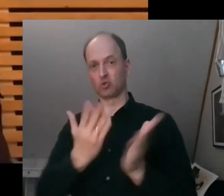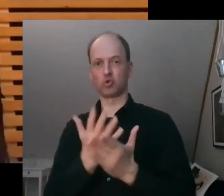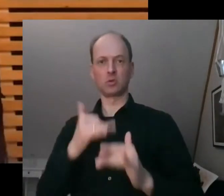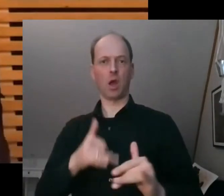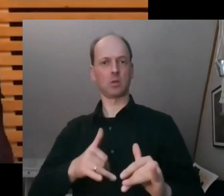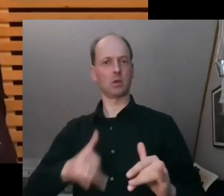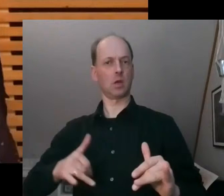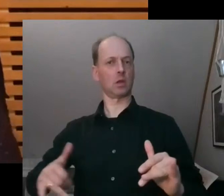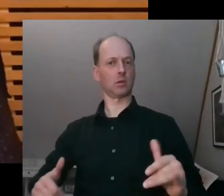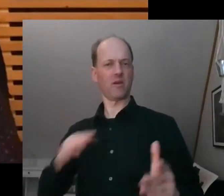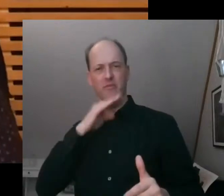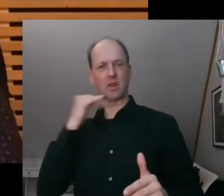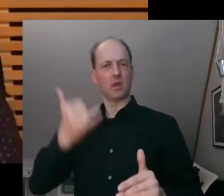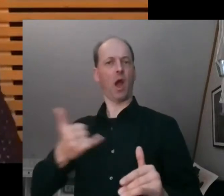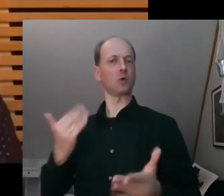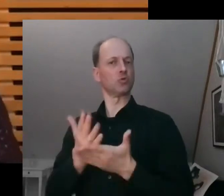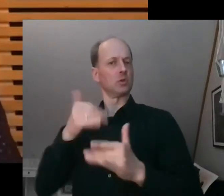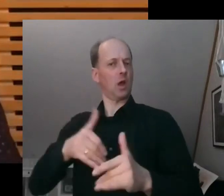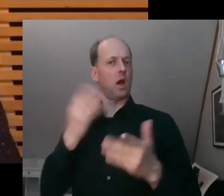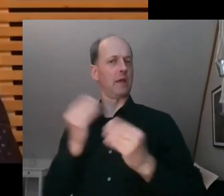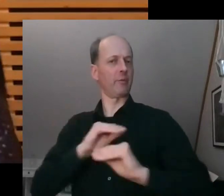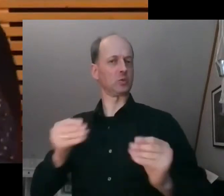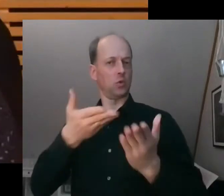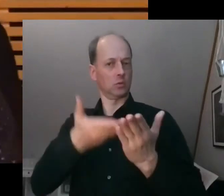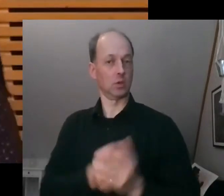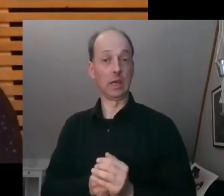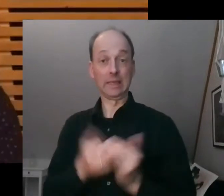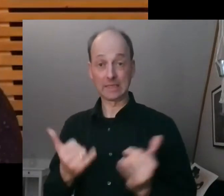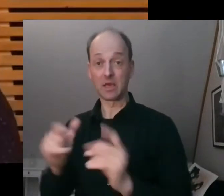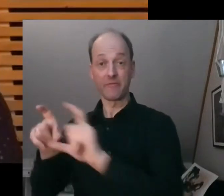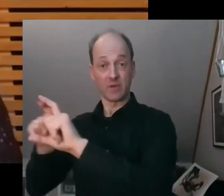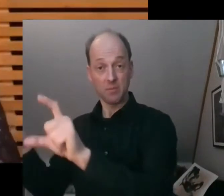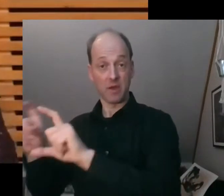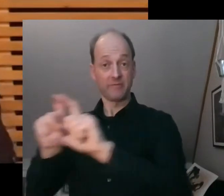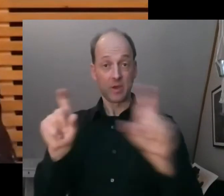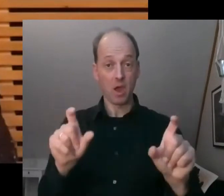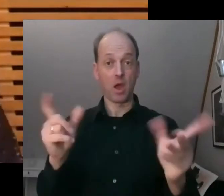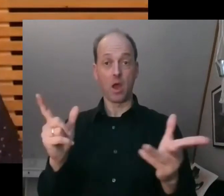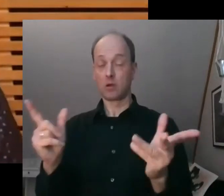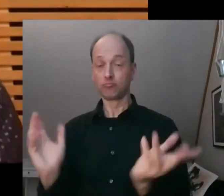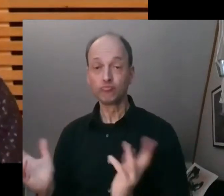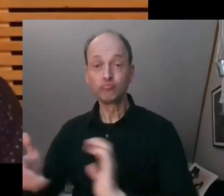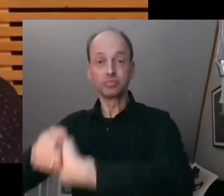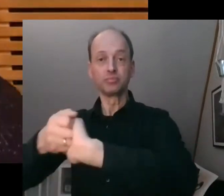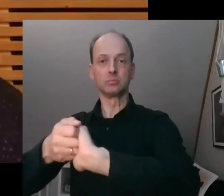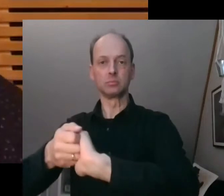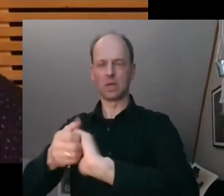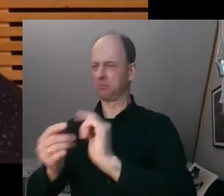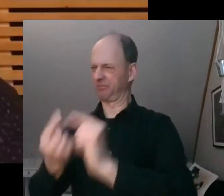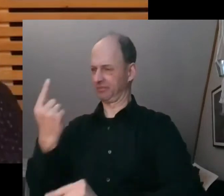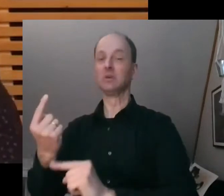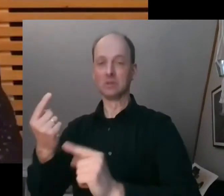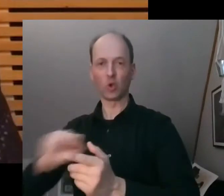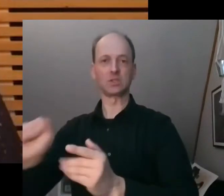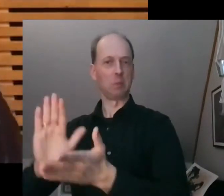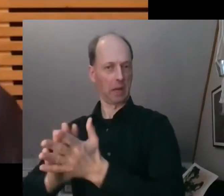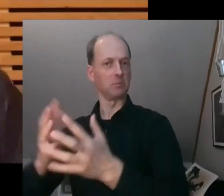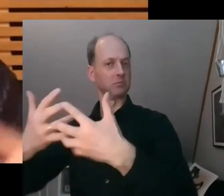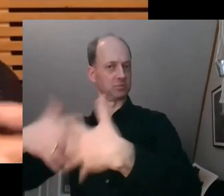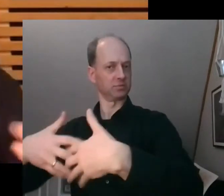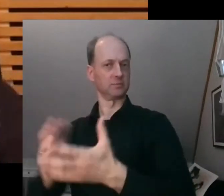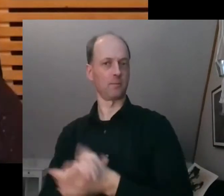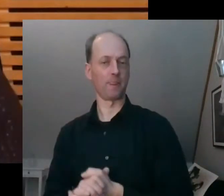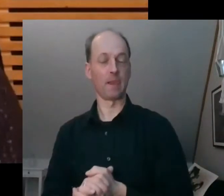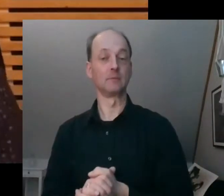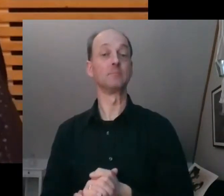to talk about it. And we can do this by unusual alliances, which we build up.